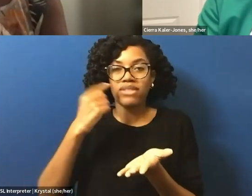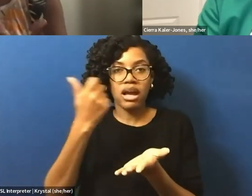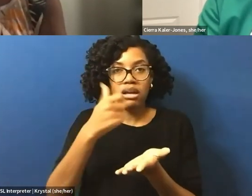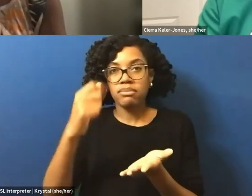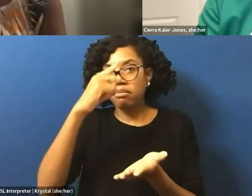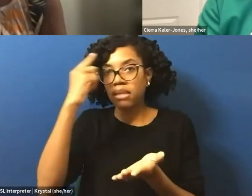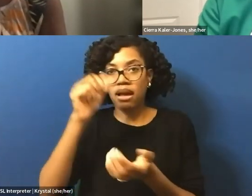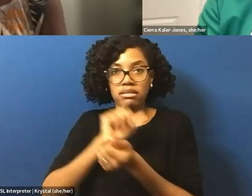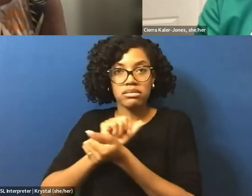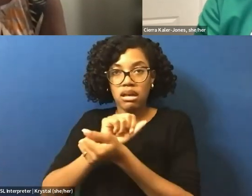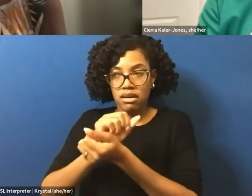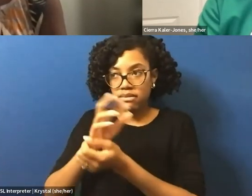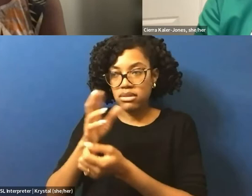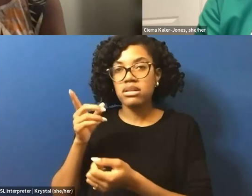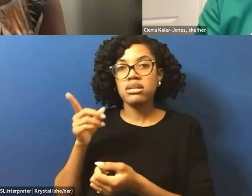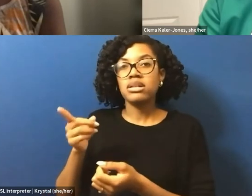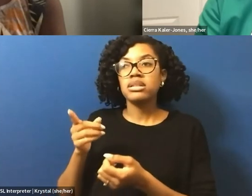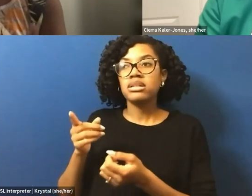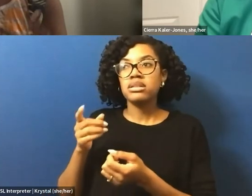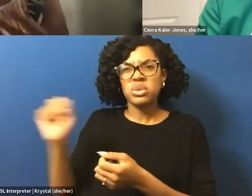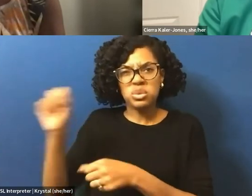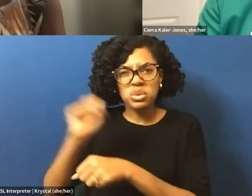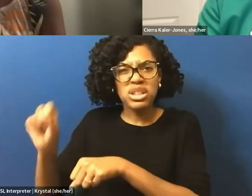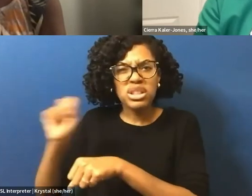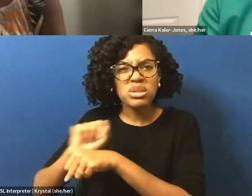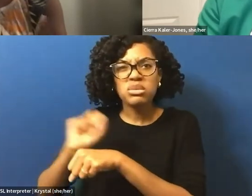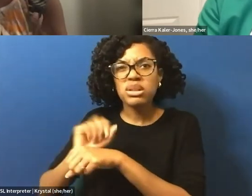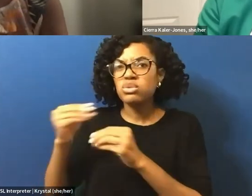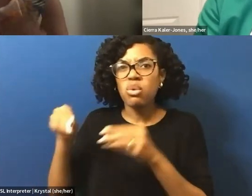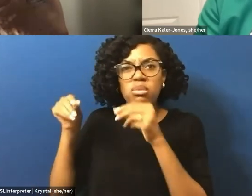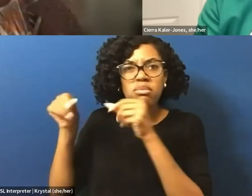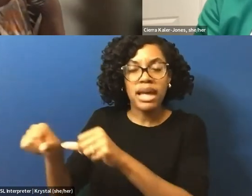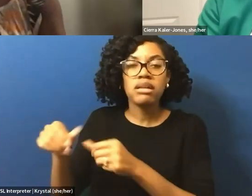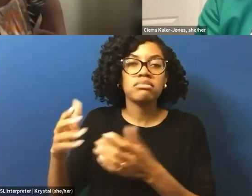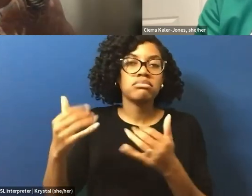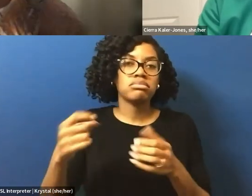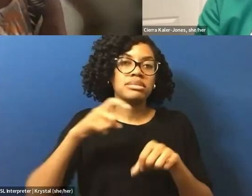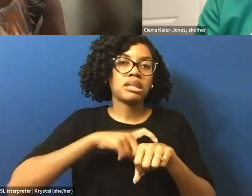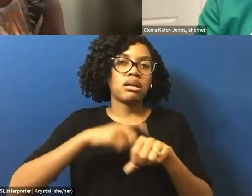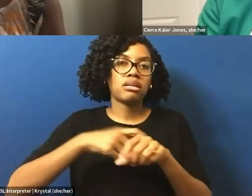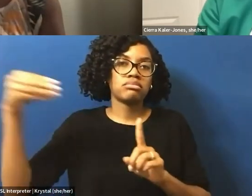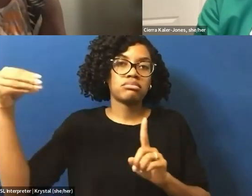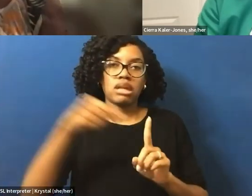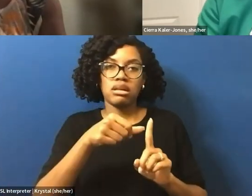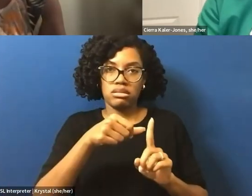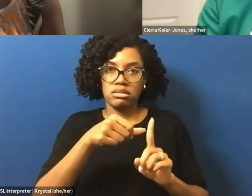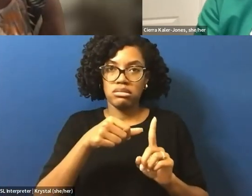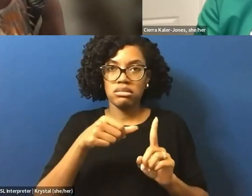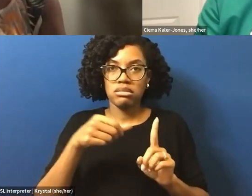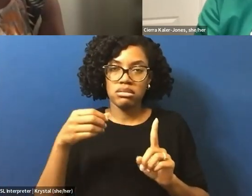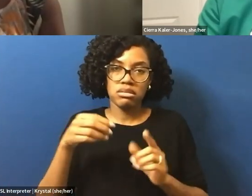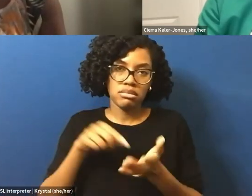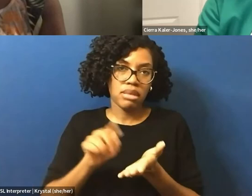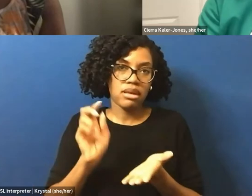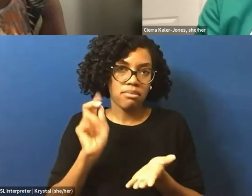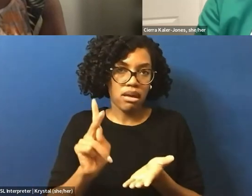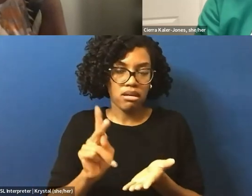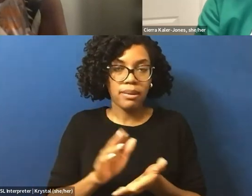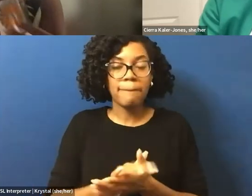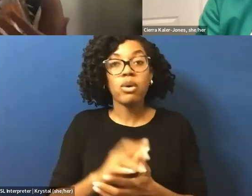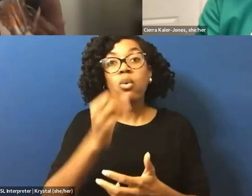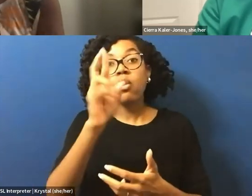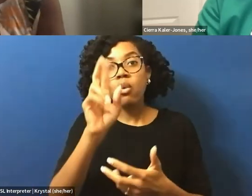funding or as retribution for a long period of sustained racial and psychological